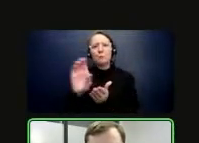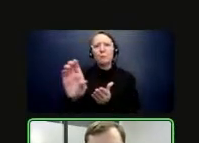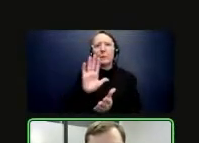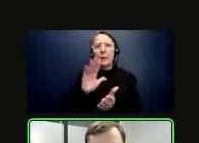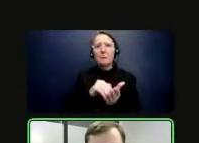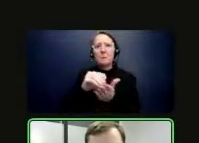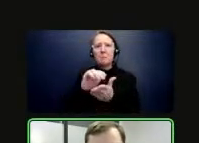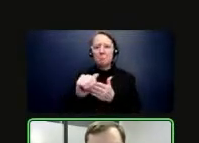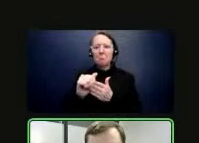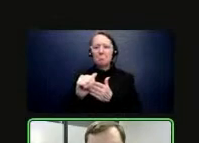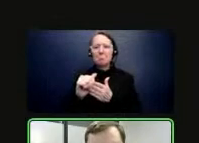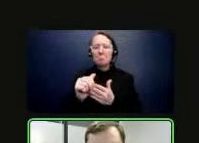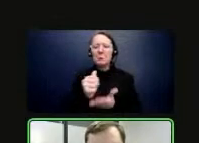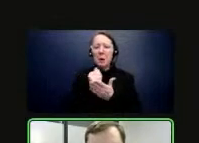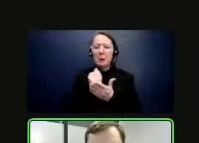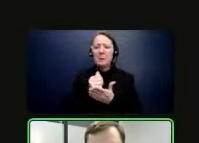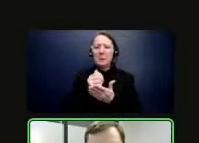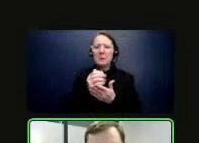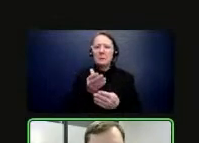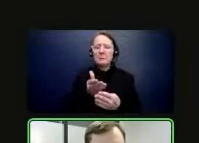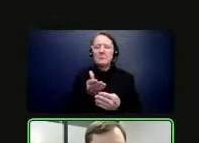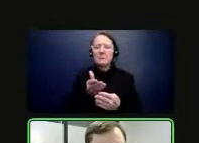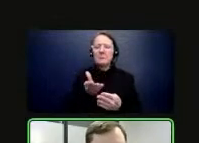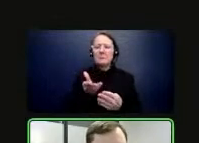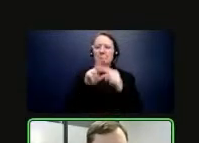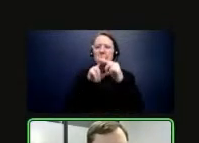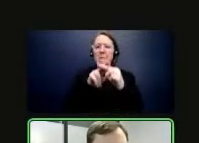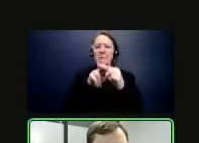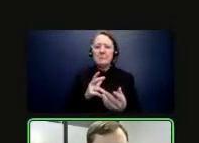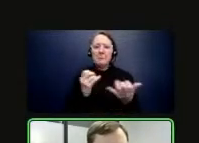fairly positive about that, but it is an unfunded need currently.